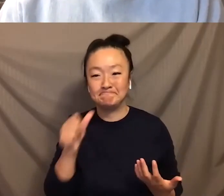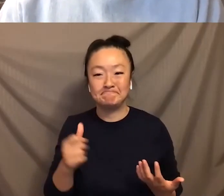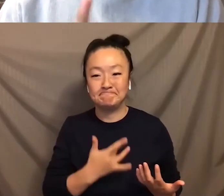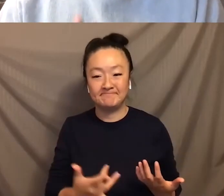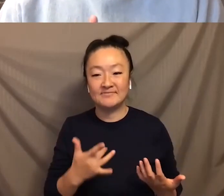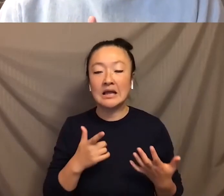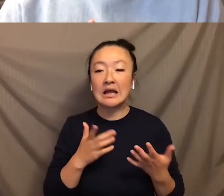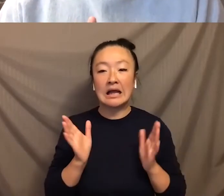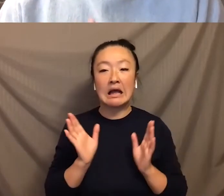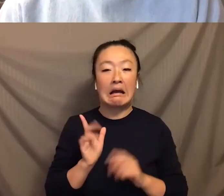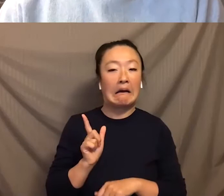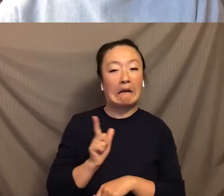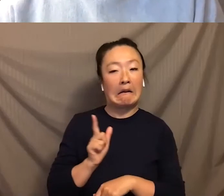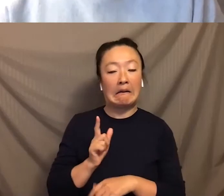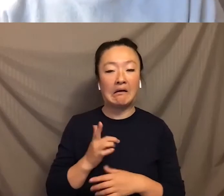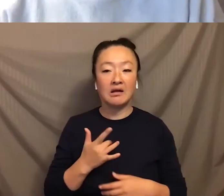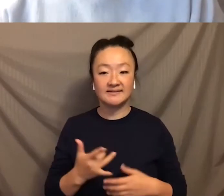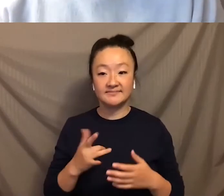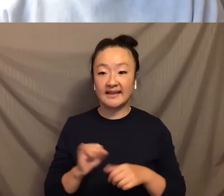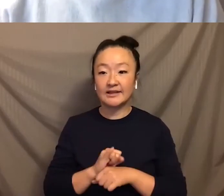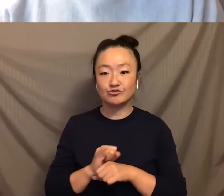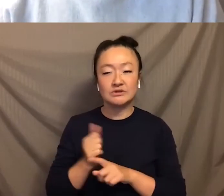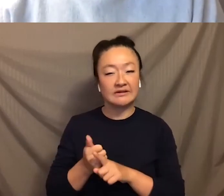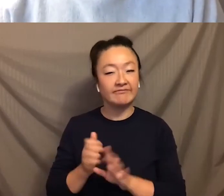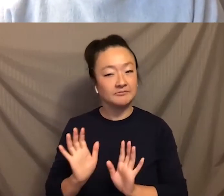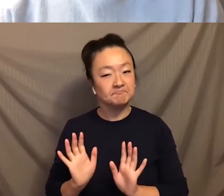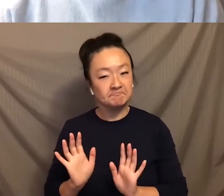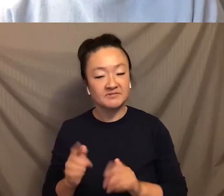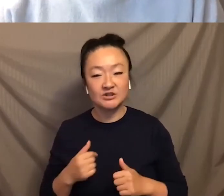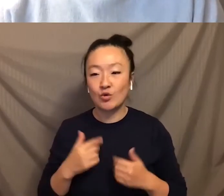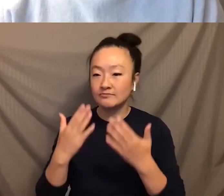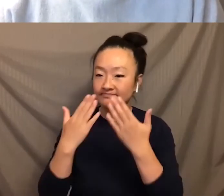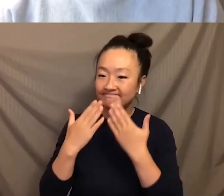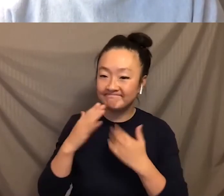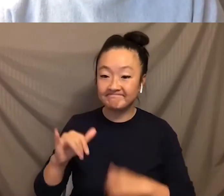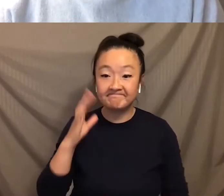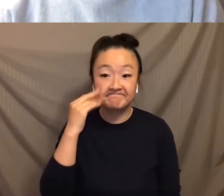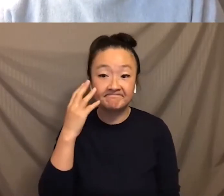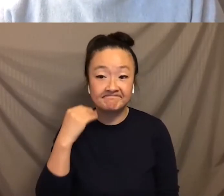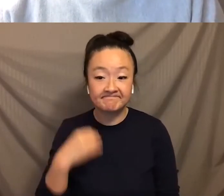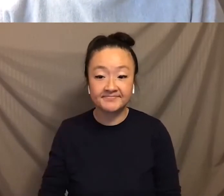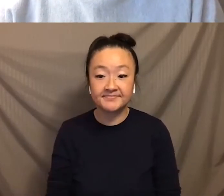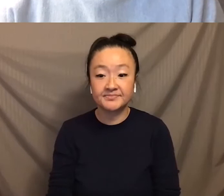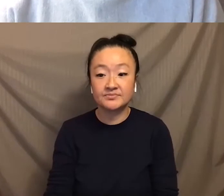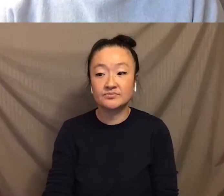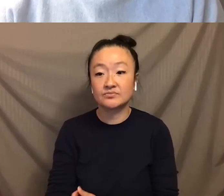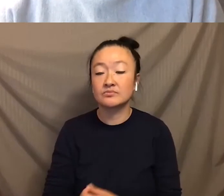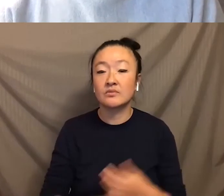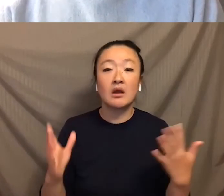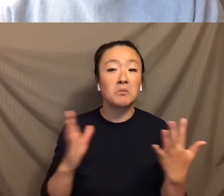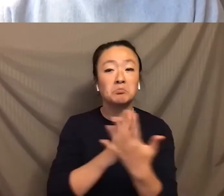left of center on a good day, the industry itself. So I'm grateful for that experience. And, I think throughout the